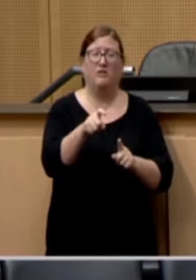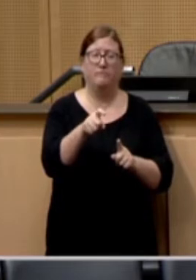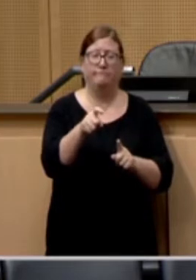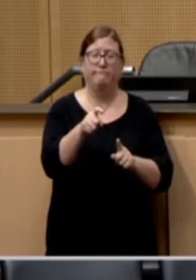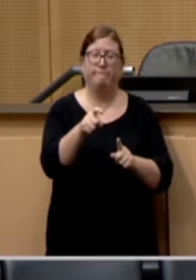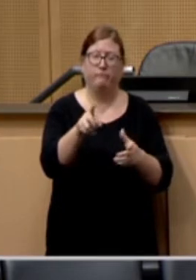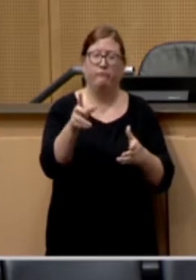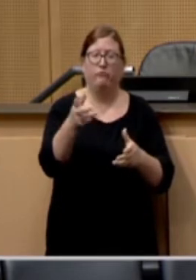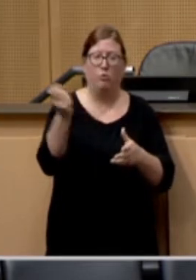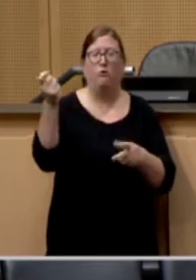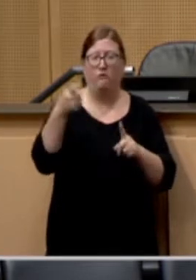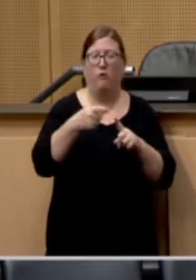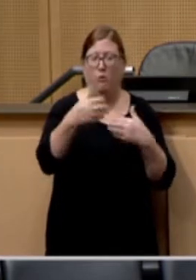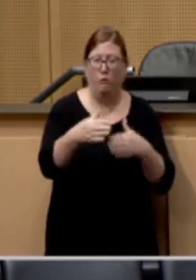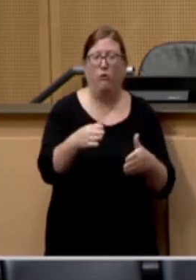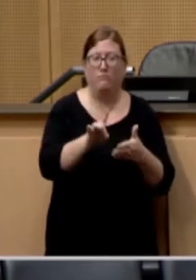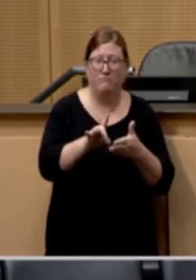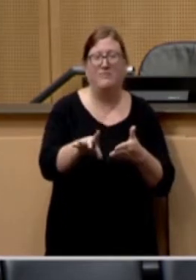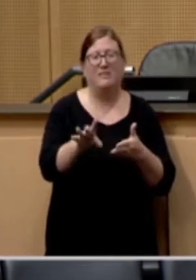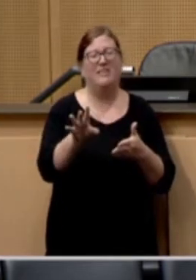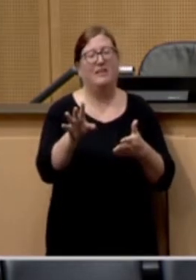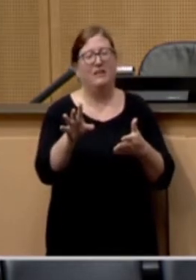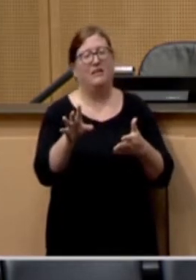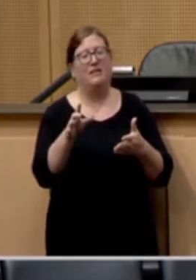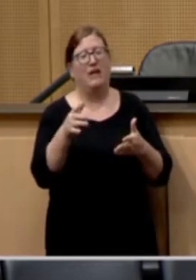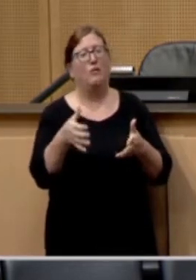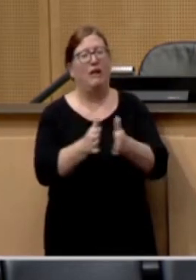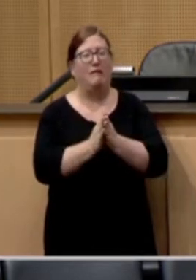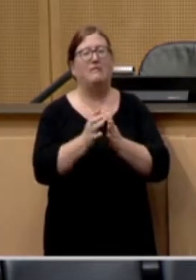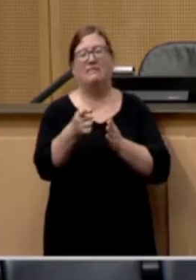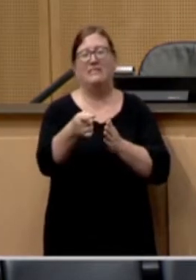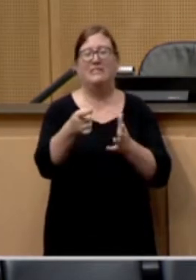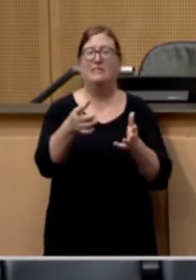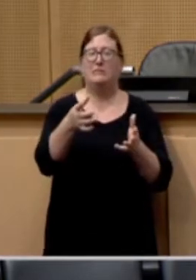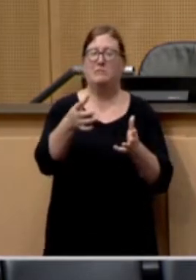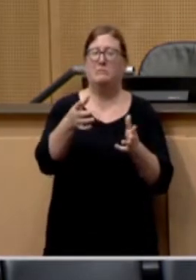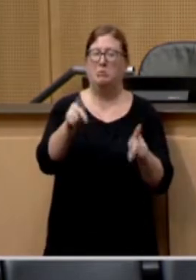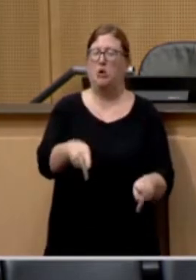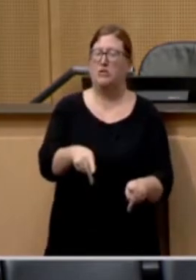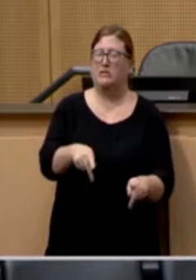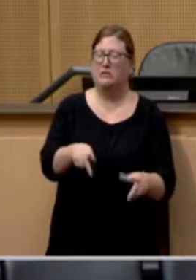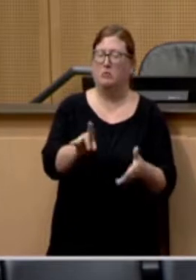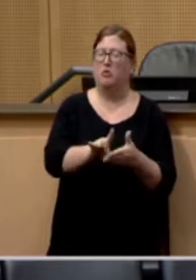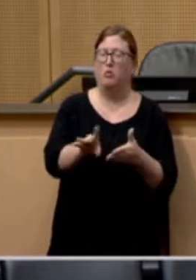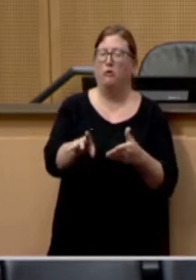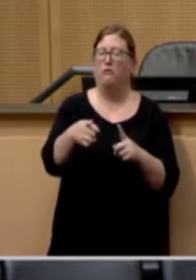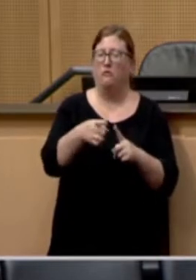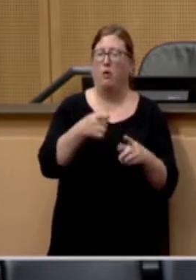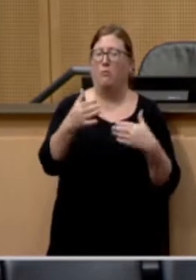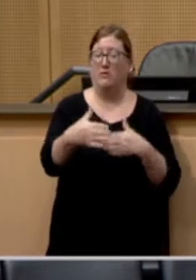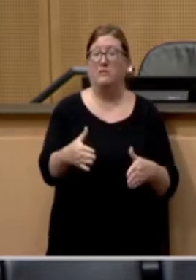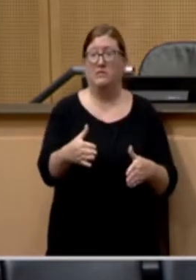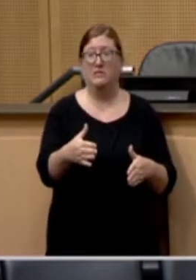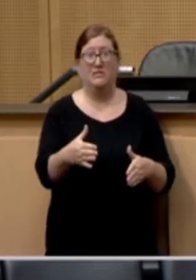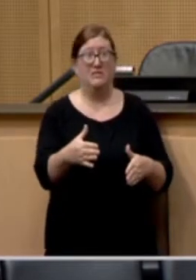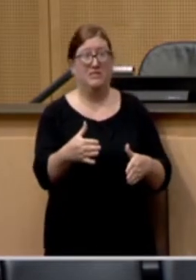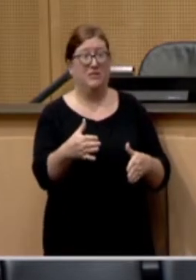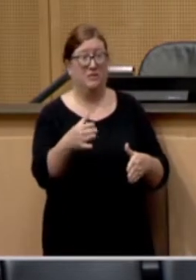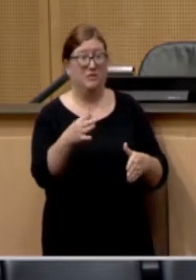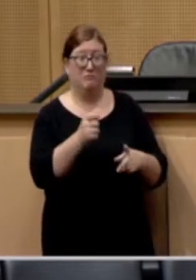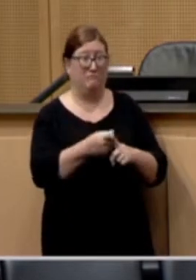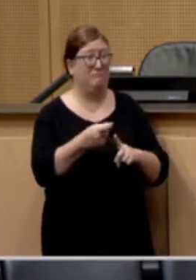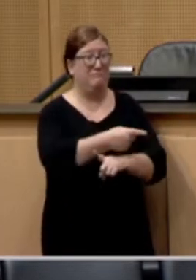ask this gentleman to be removed. And that was the stretch. I'd ask this individual to be removed. So you've been asked to be removed. He's been told to deviate